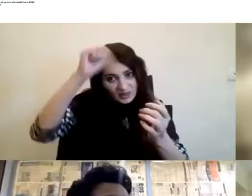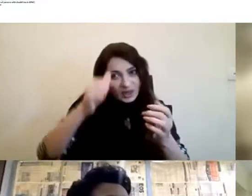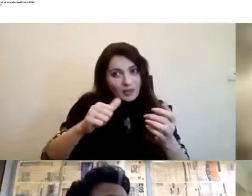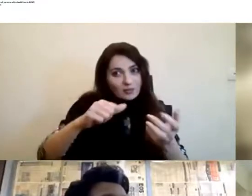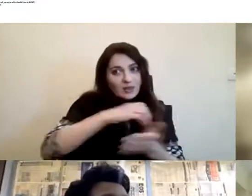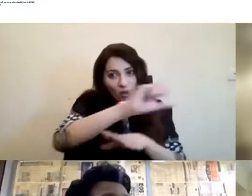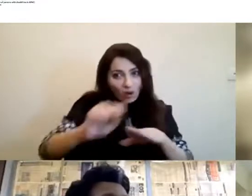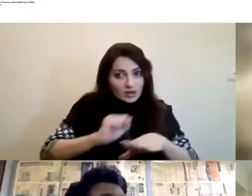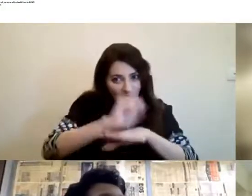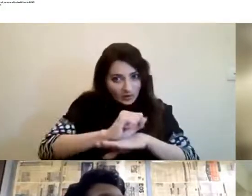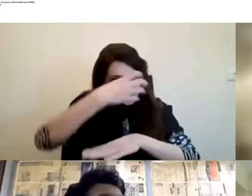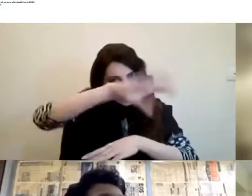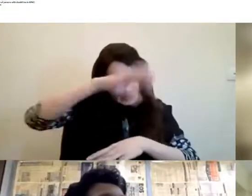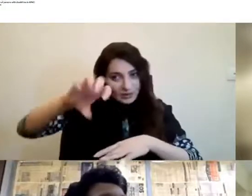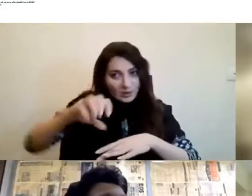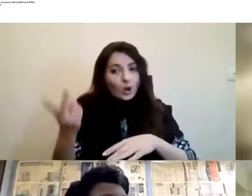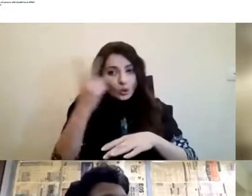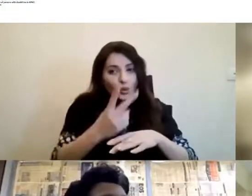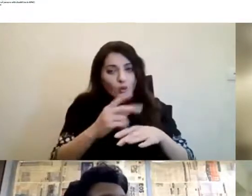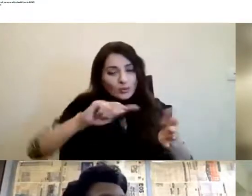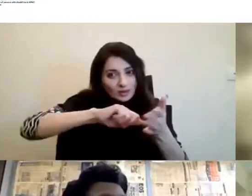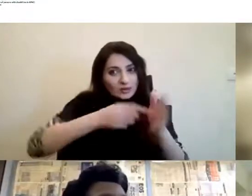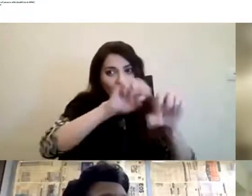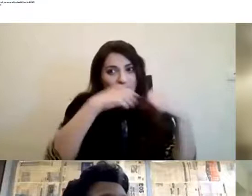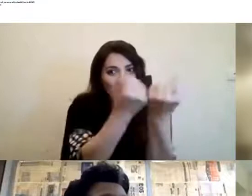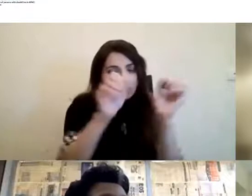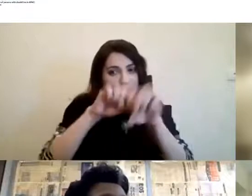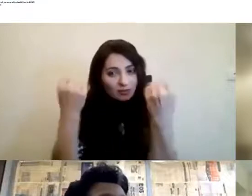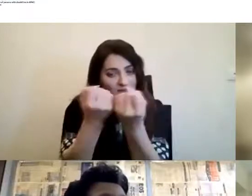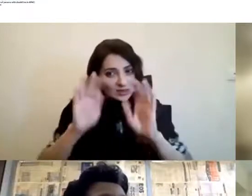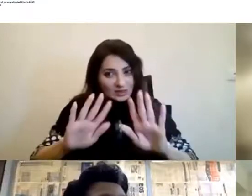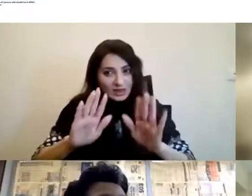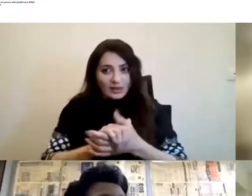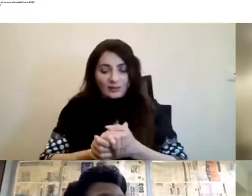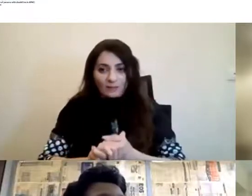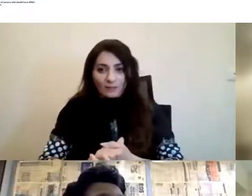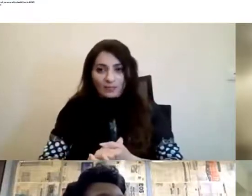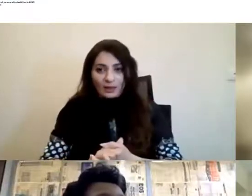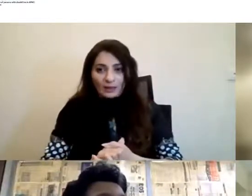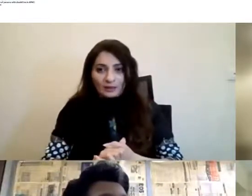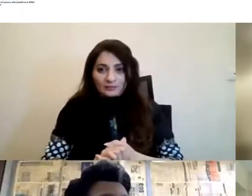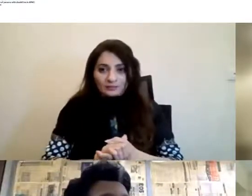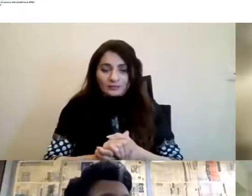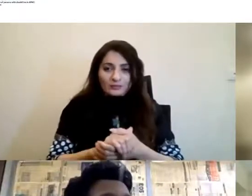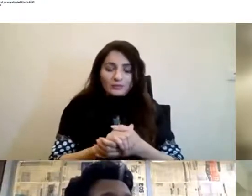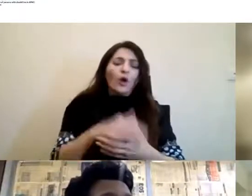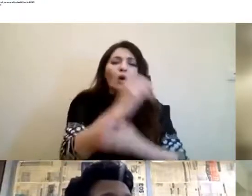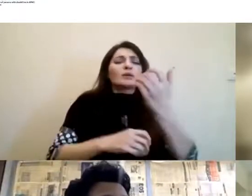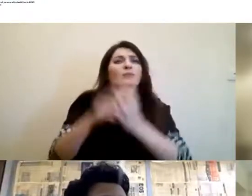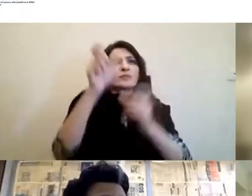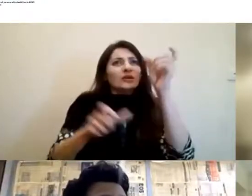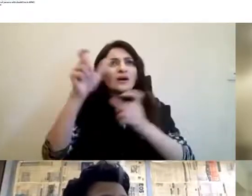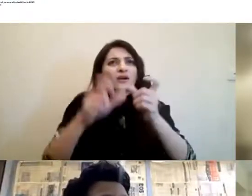startup companies who are working on the accessibility part as well as on solving the problems for the persons with